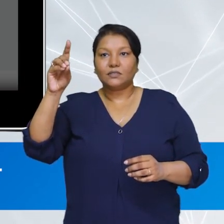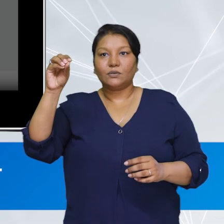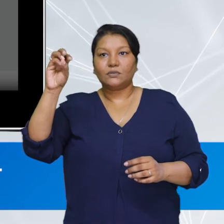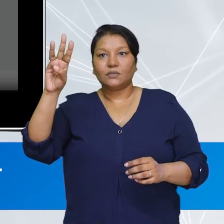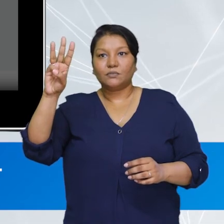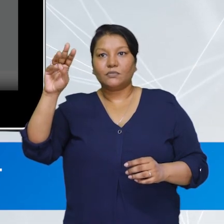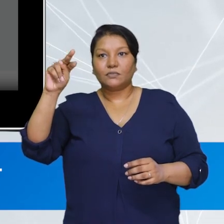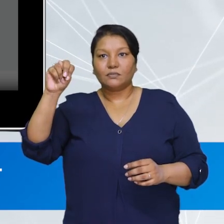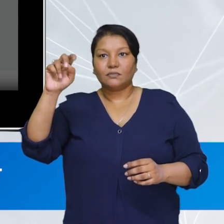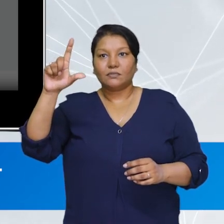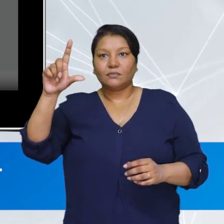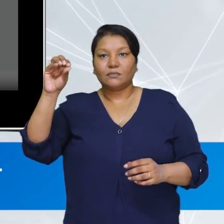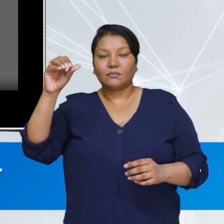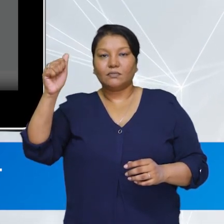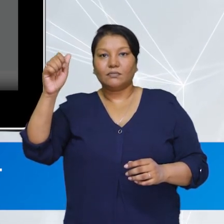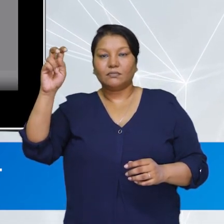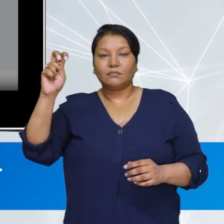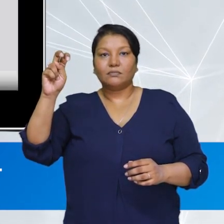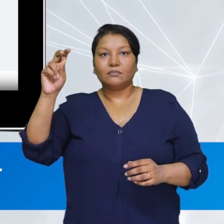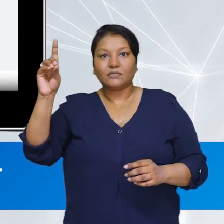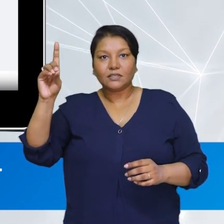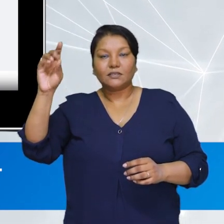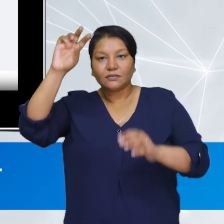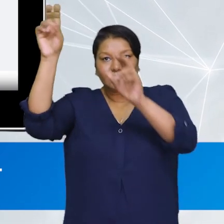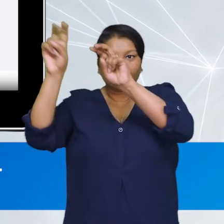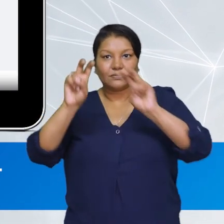download the selected materials or assignments.